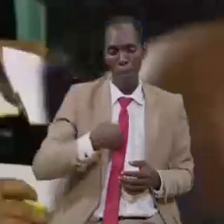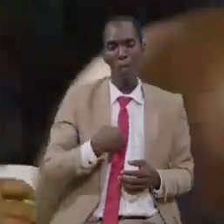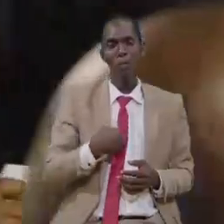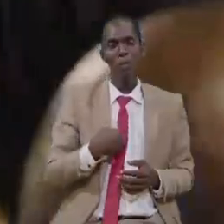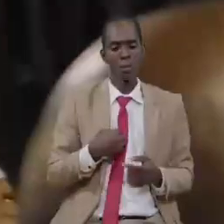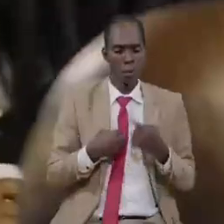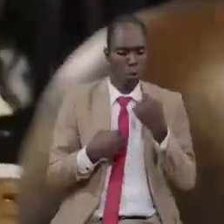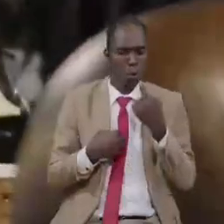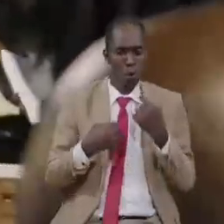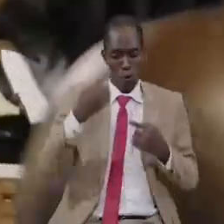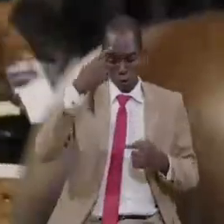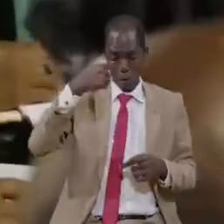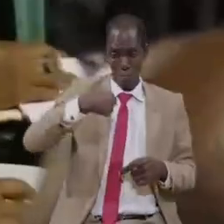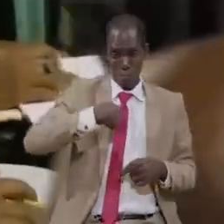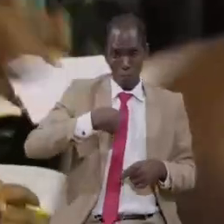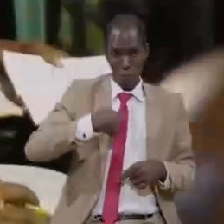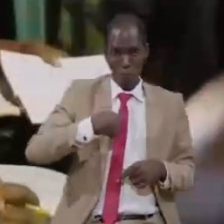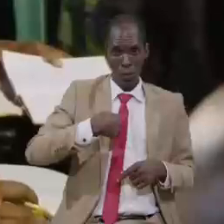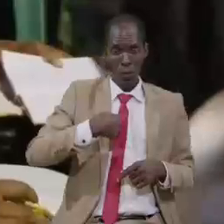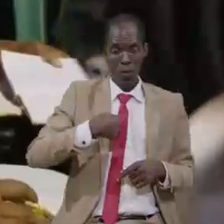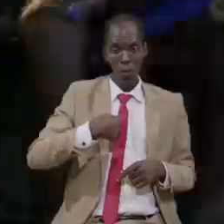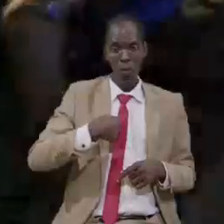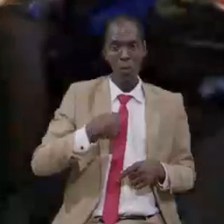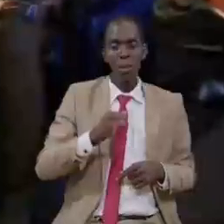for me, for you.